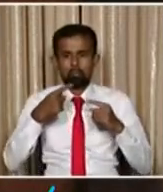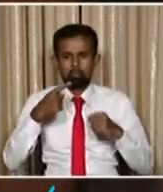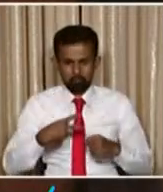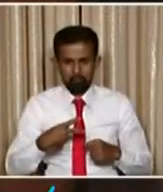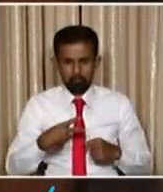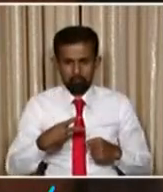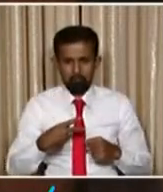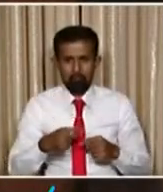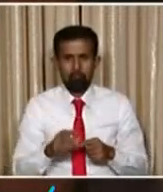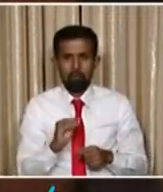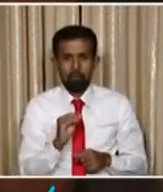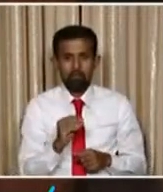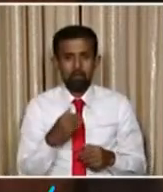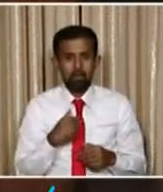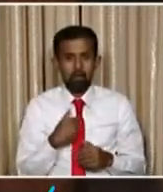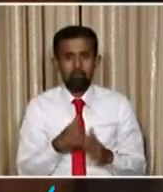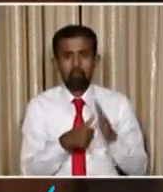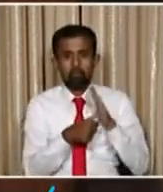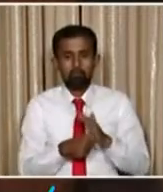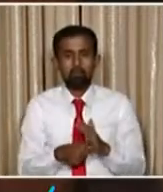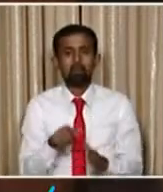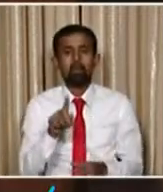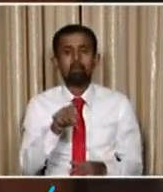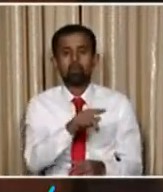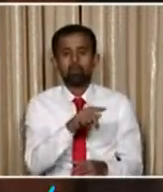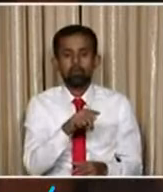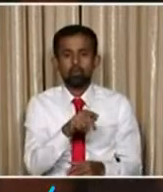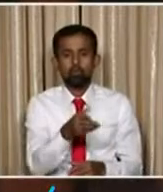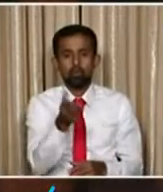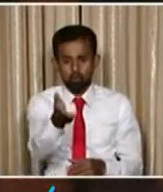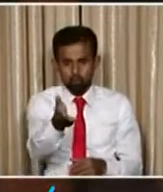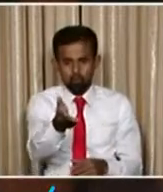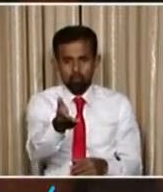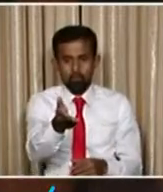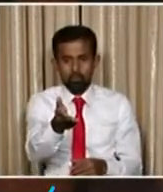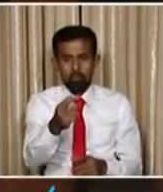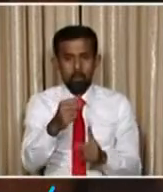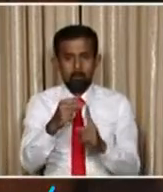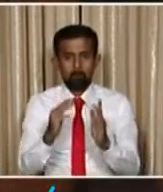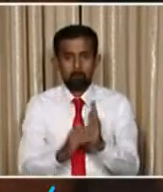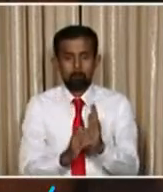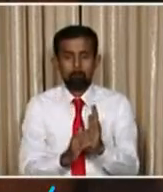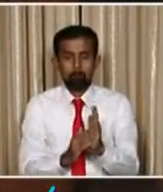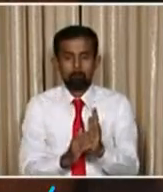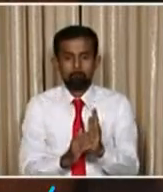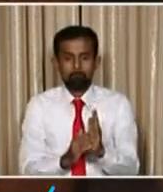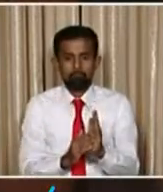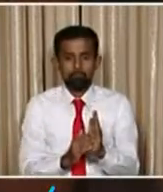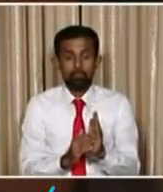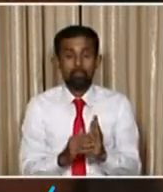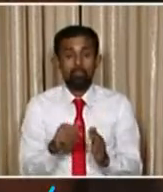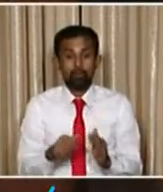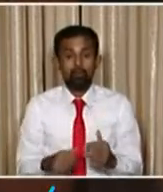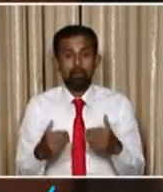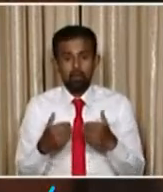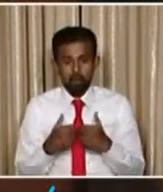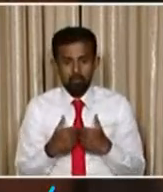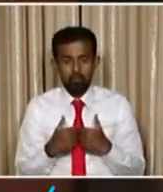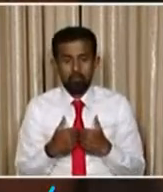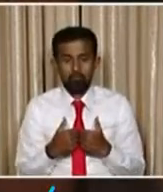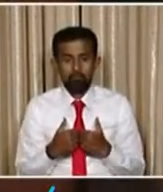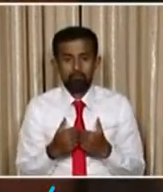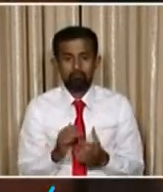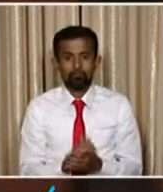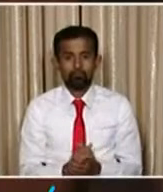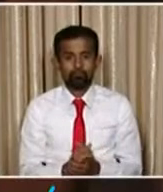prime minister. You are also part of the problem. In case anybody in this world thinks that we are second class citizens, you are one of the reasons why